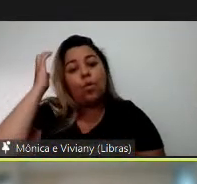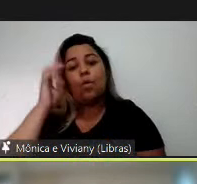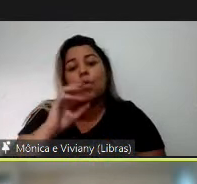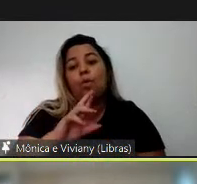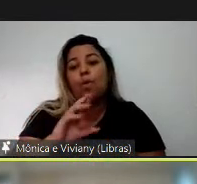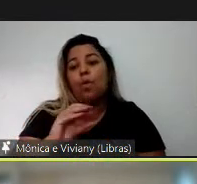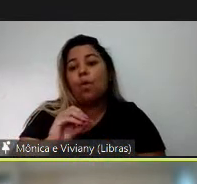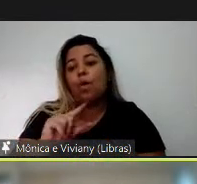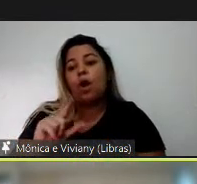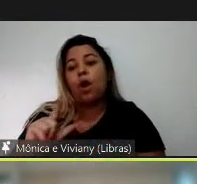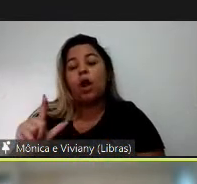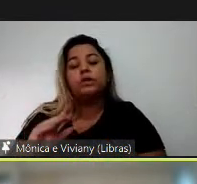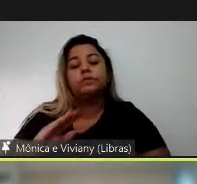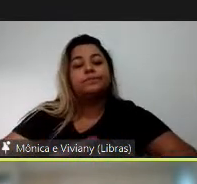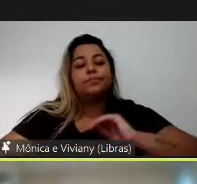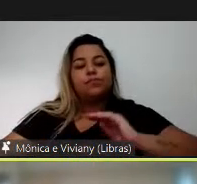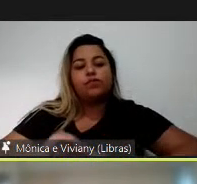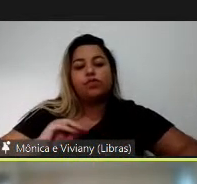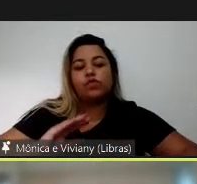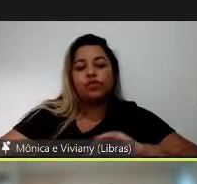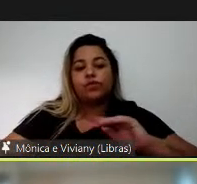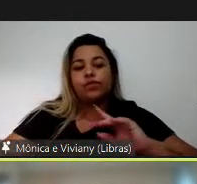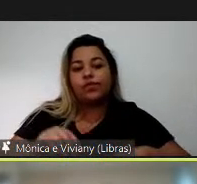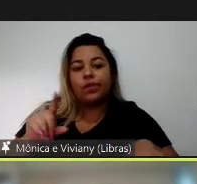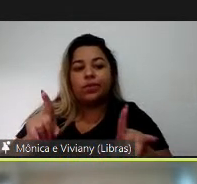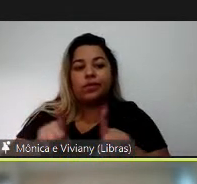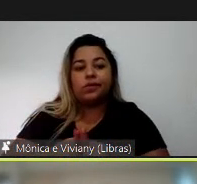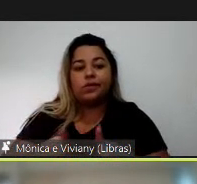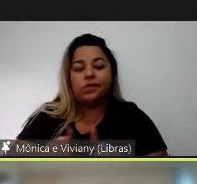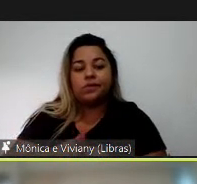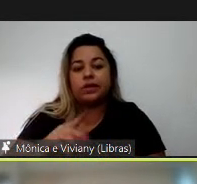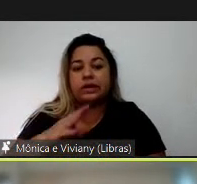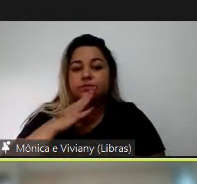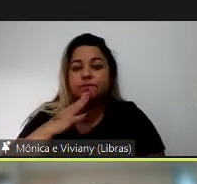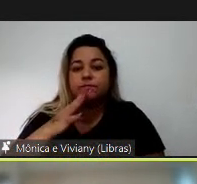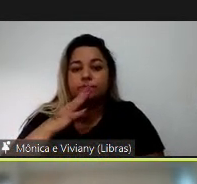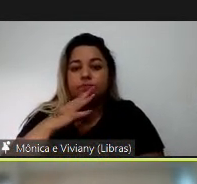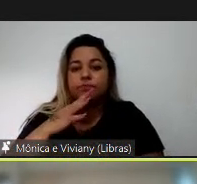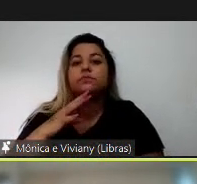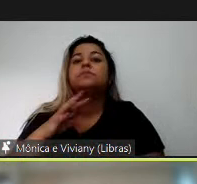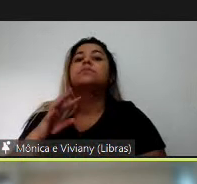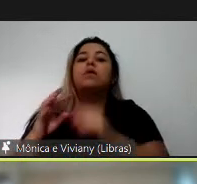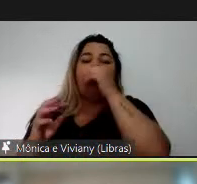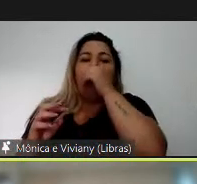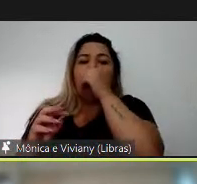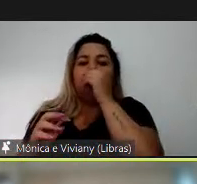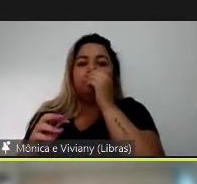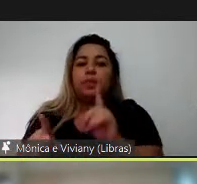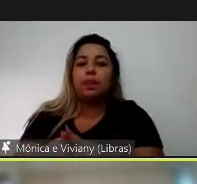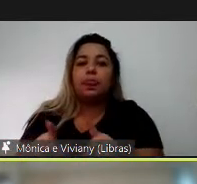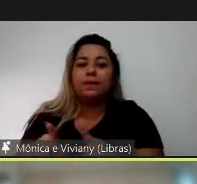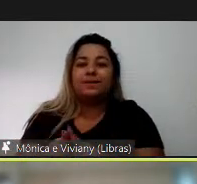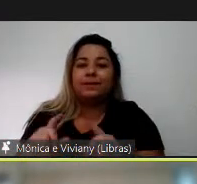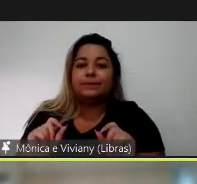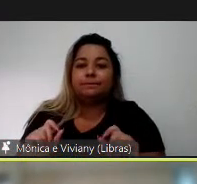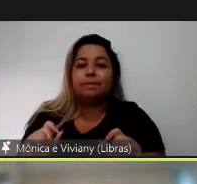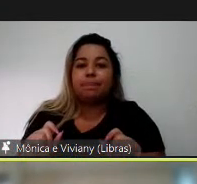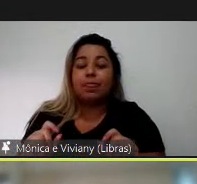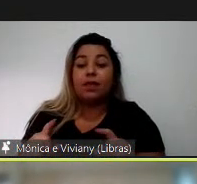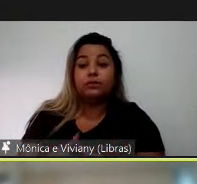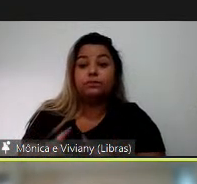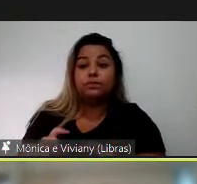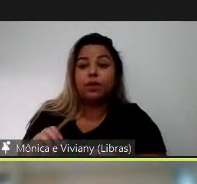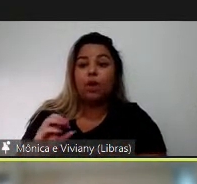this is a whole of actions which are essential ones, to know the environment of the territory,